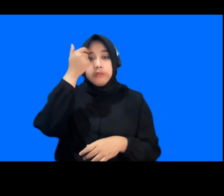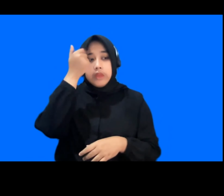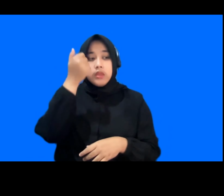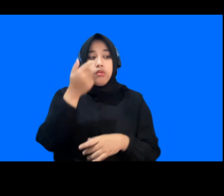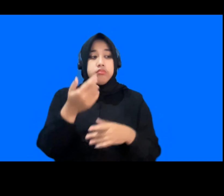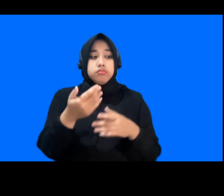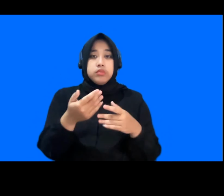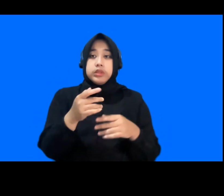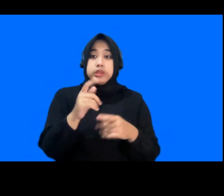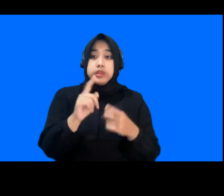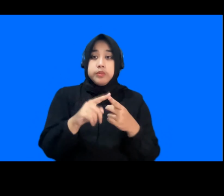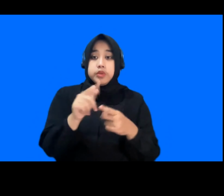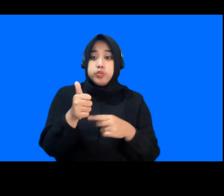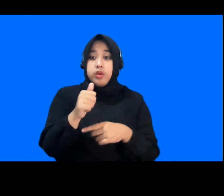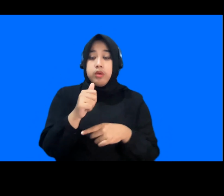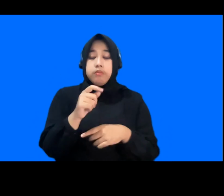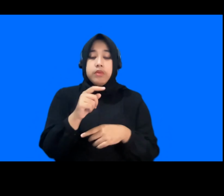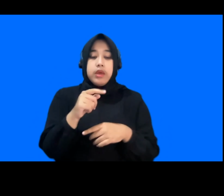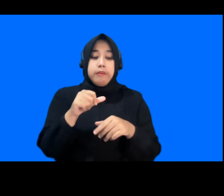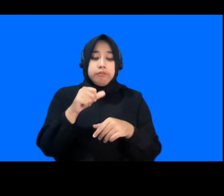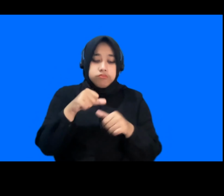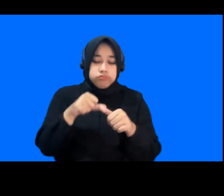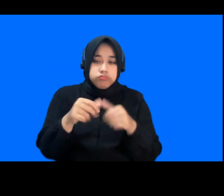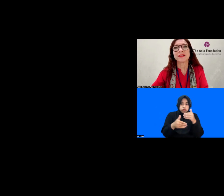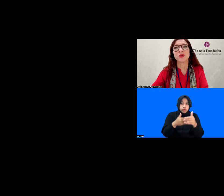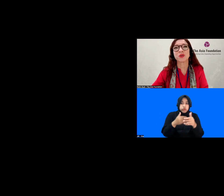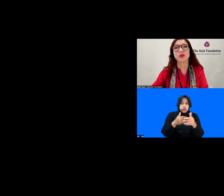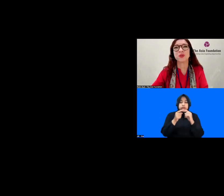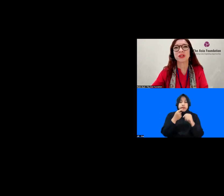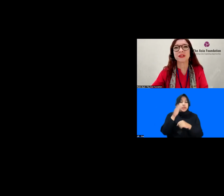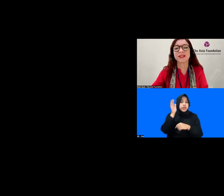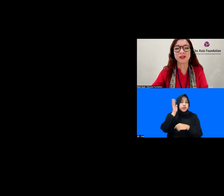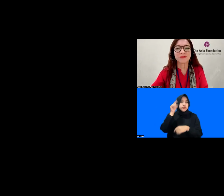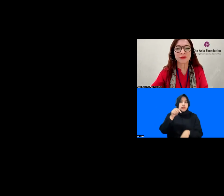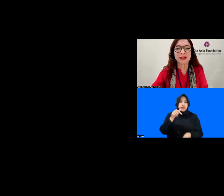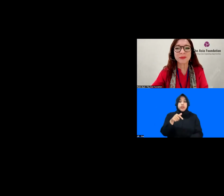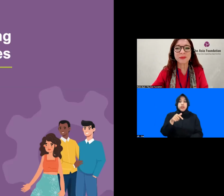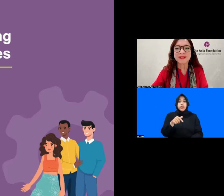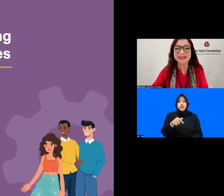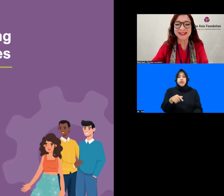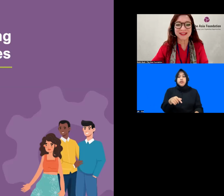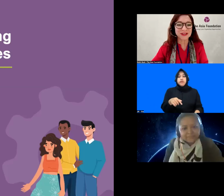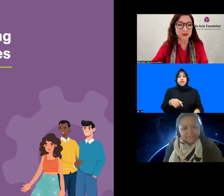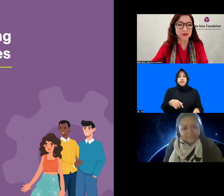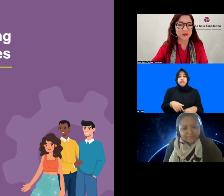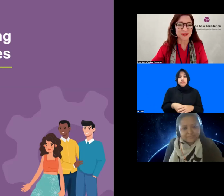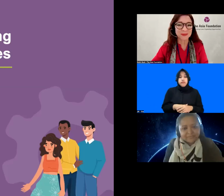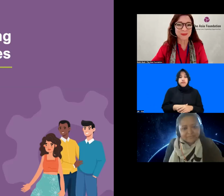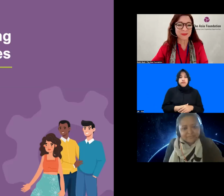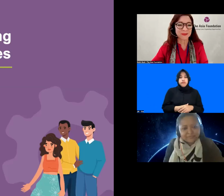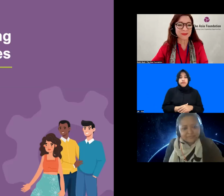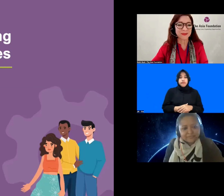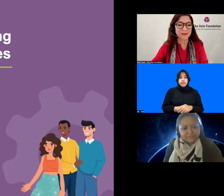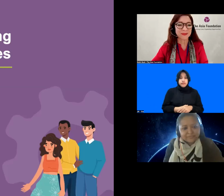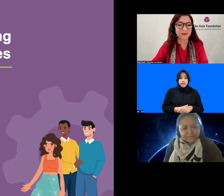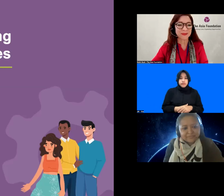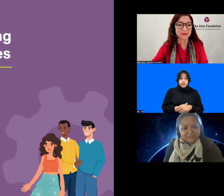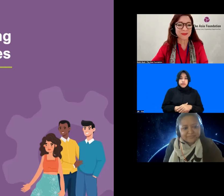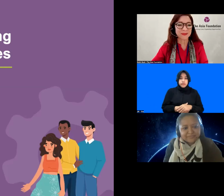engage on these issues. So Barbara Lama, Gender Equality and Social Inclusion Consultant for Ramble, the stage is yours.